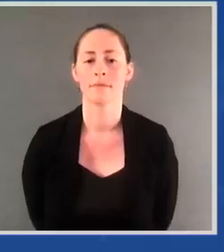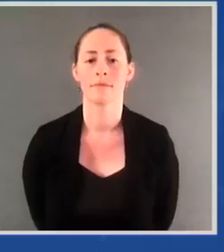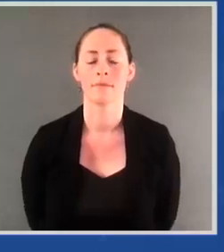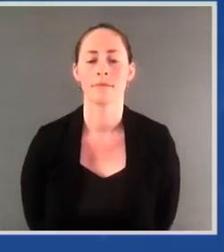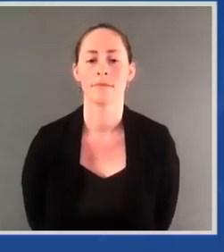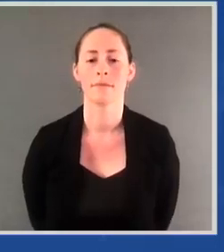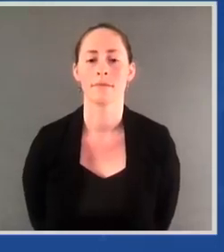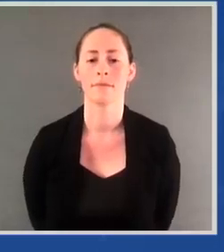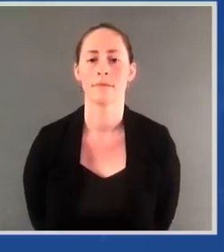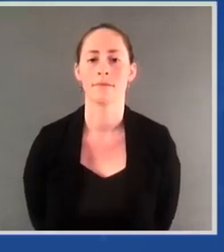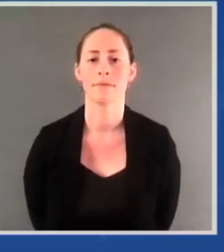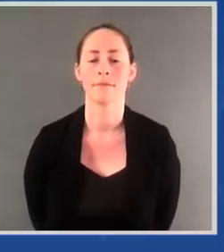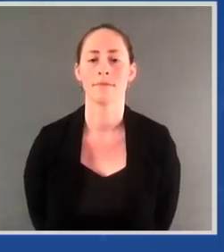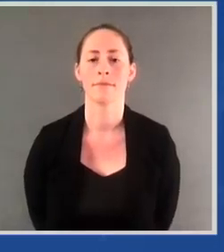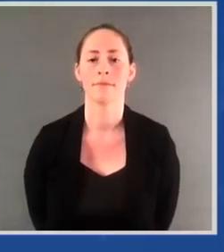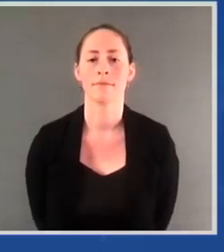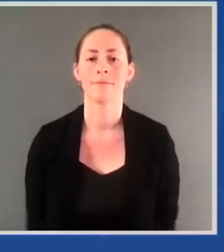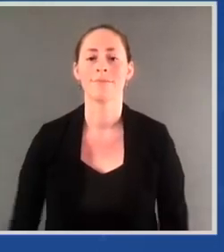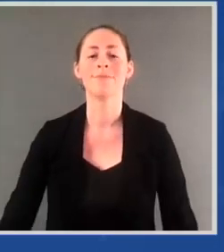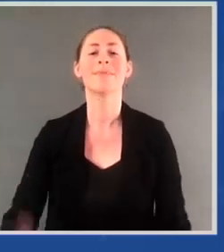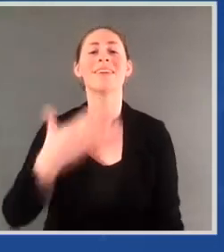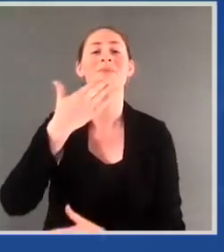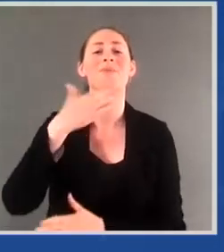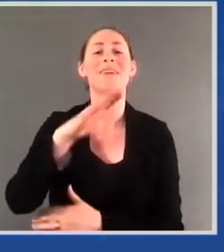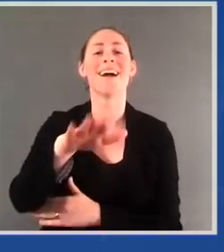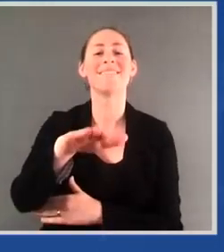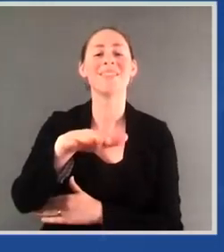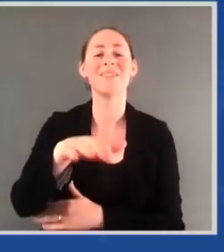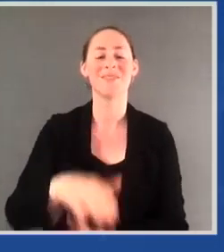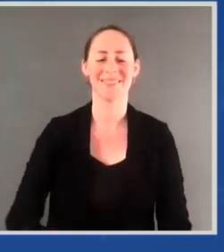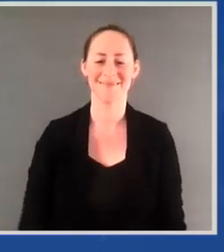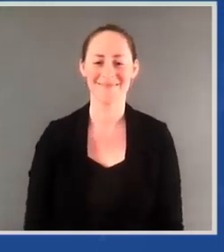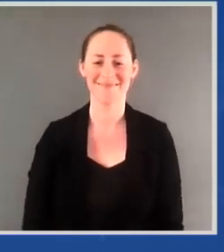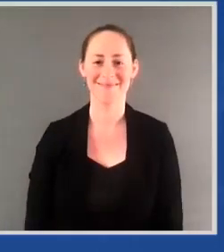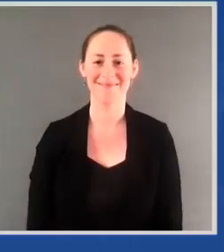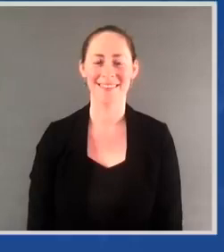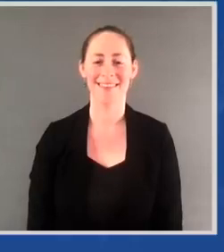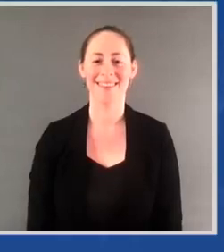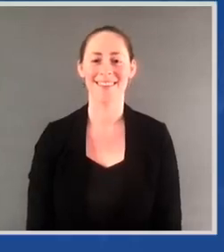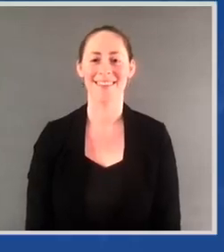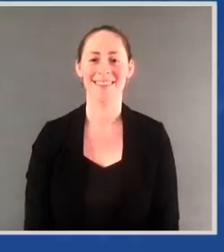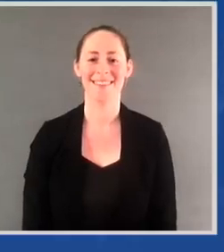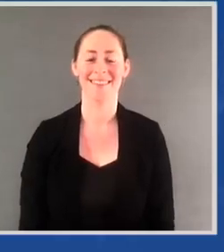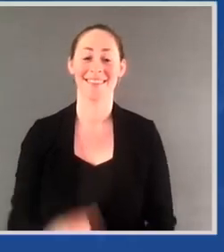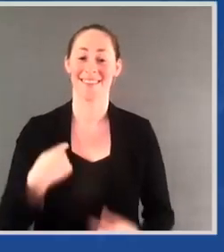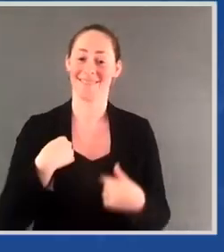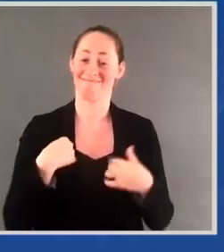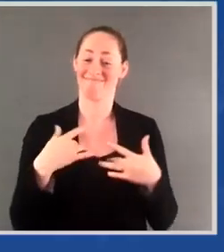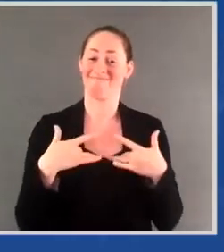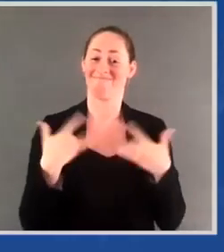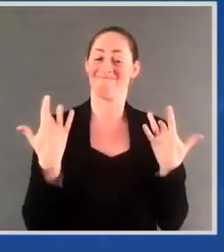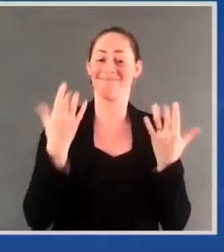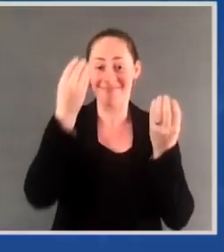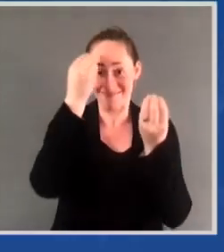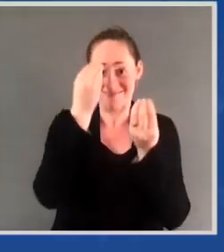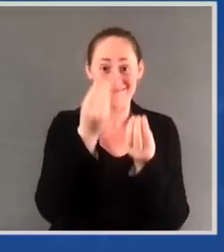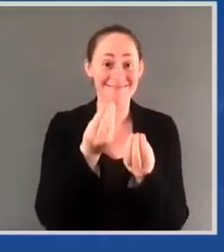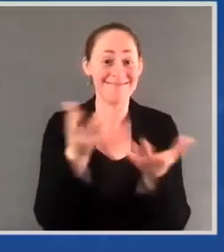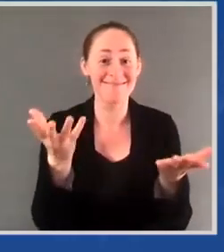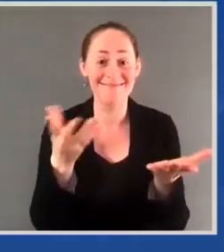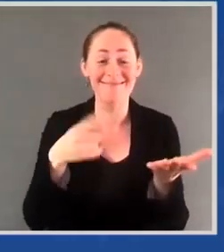Good afternoon. Excuse me. I'm pleased to announce that today we'll reach the